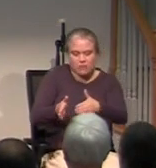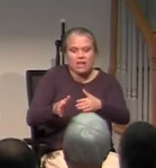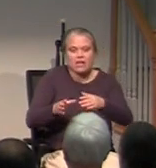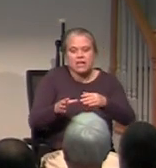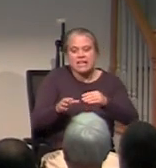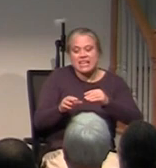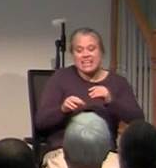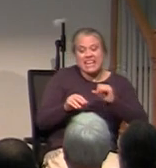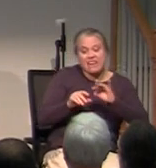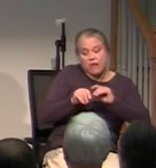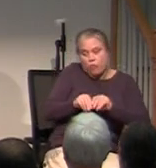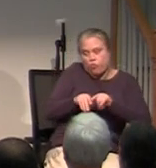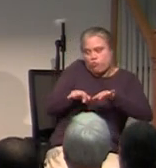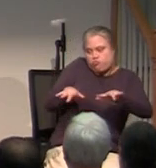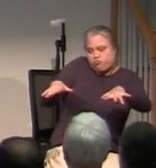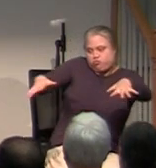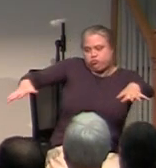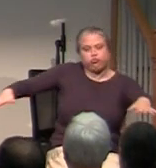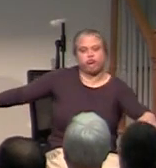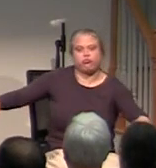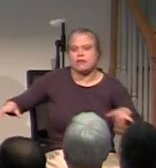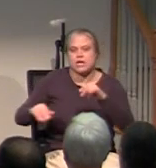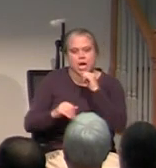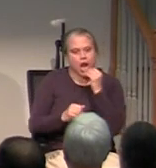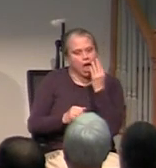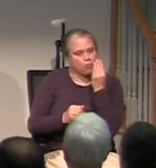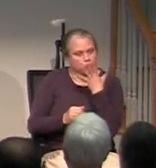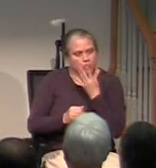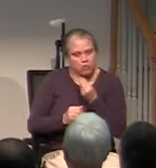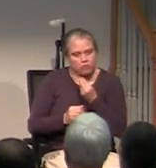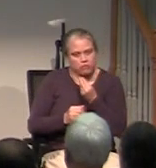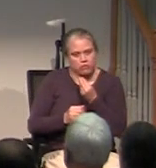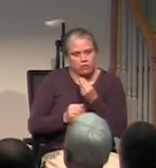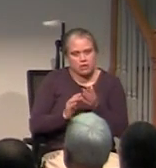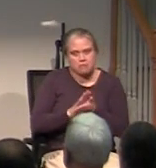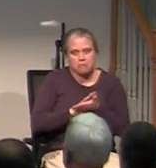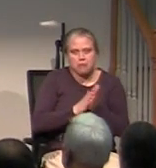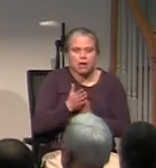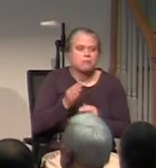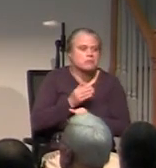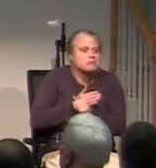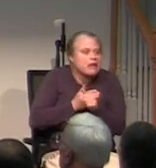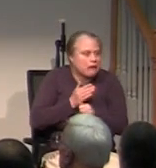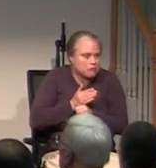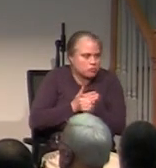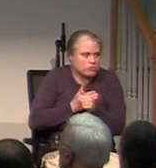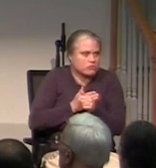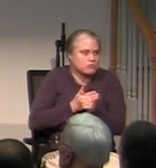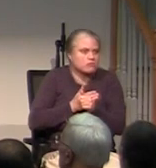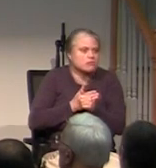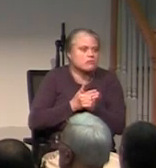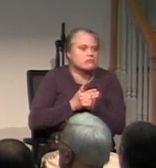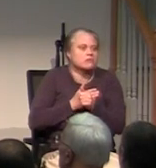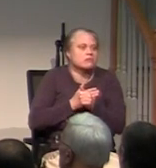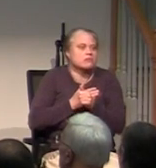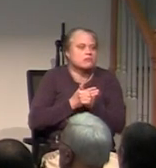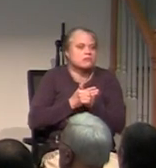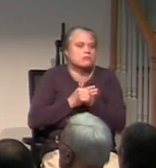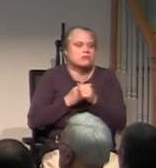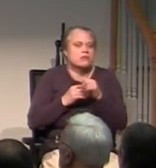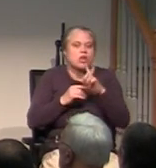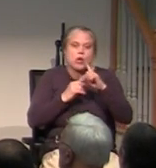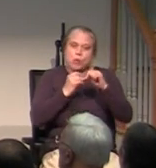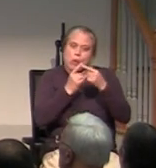contained or flowing in the way that it's designed to flow, it becomes a very dangerous thing. And when the latter